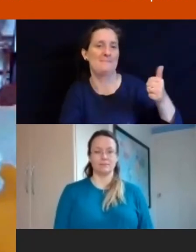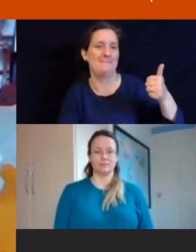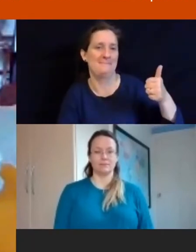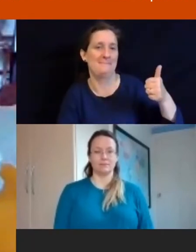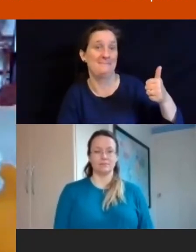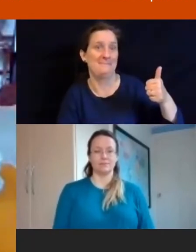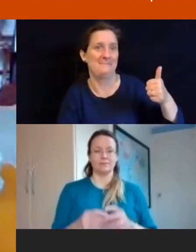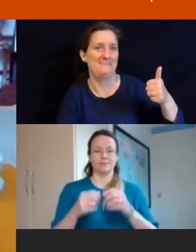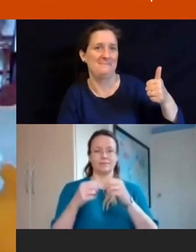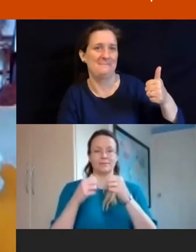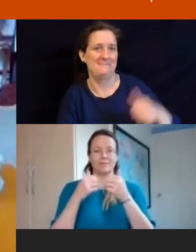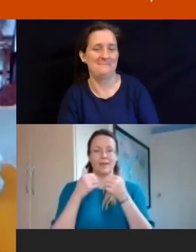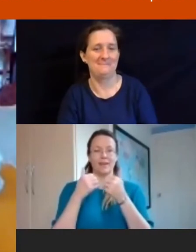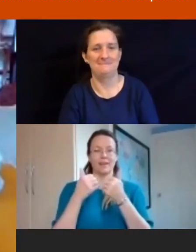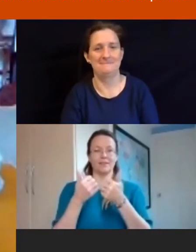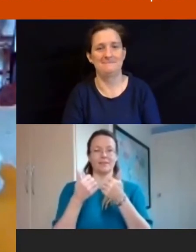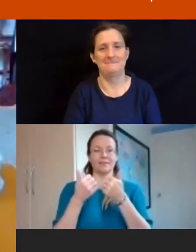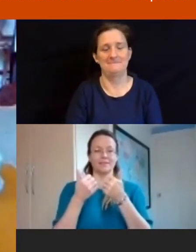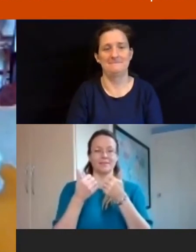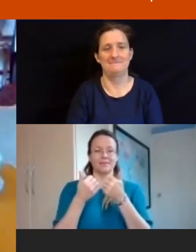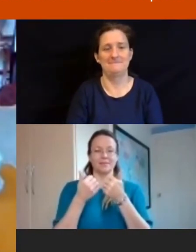I wonder if there are some things